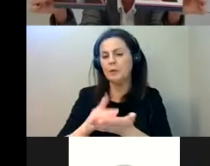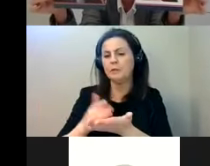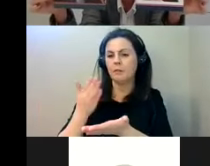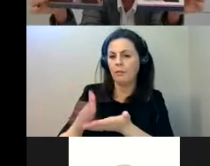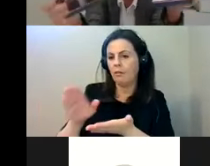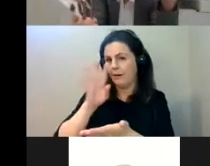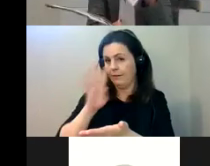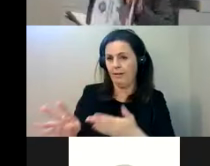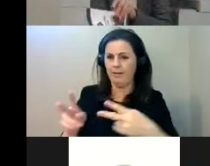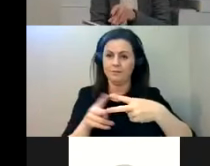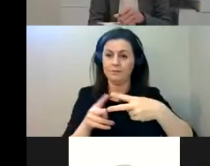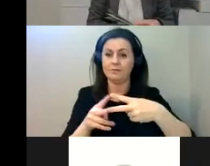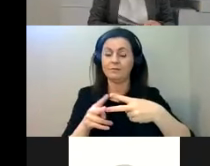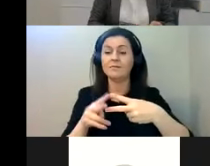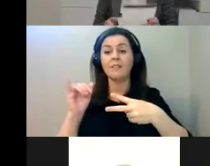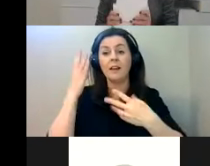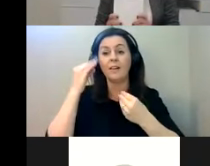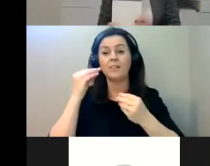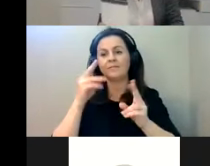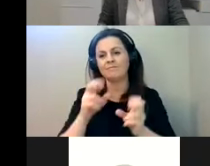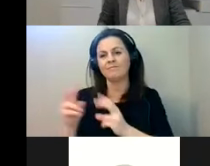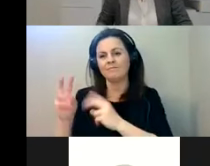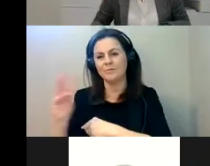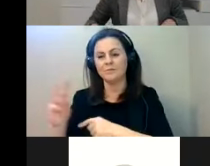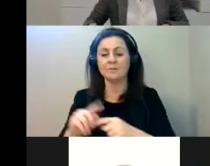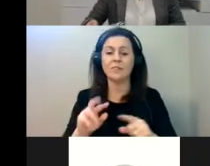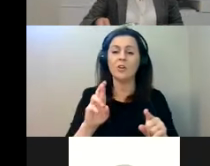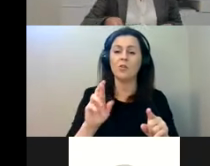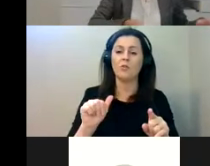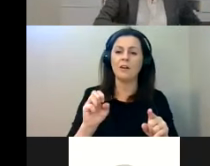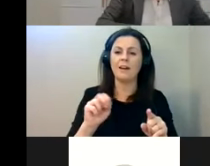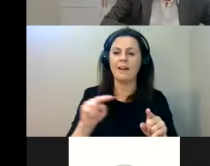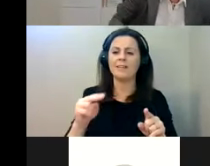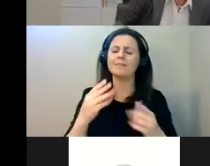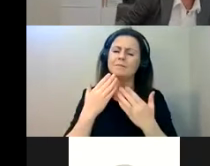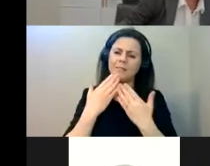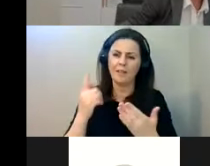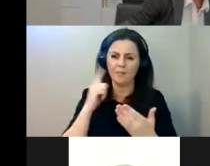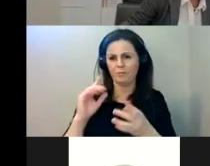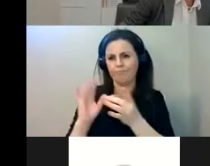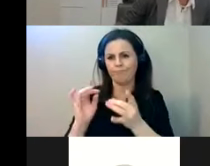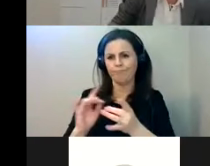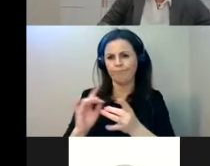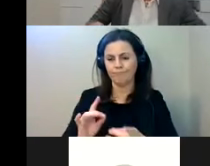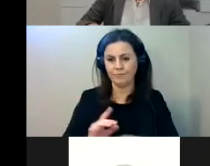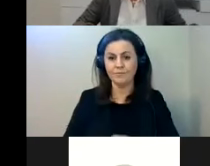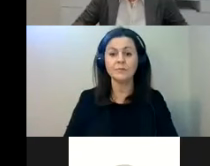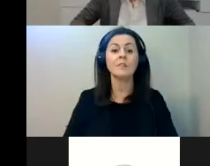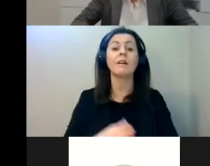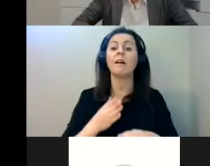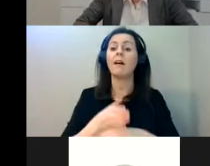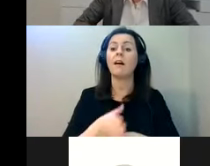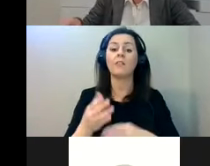well. So thank you so much for bringing that up, Kim. I will, after the presentation, I'll make